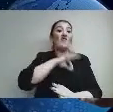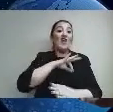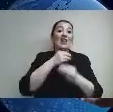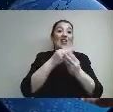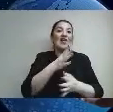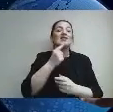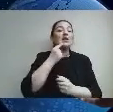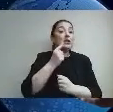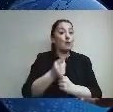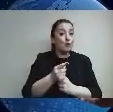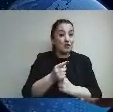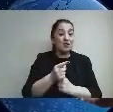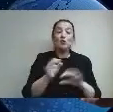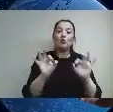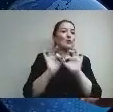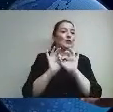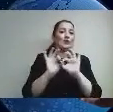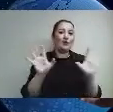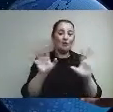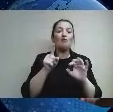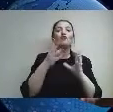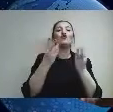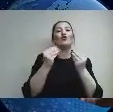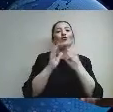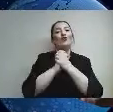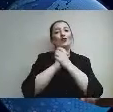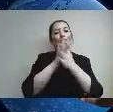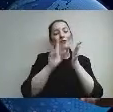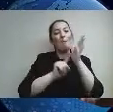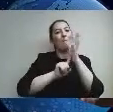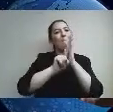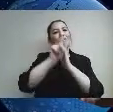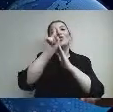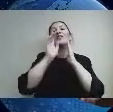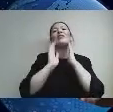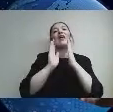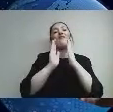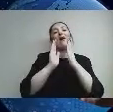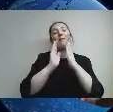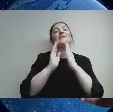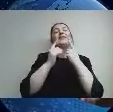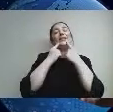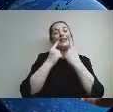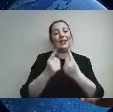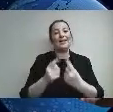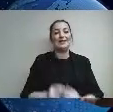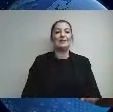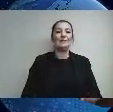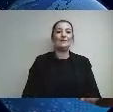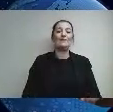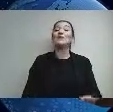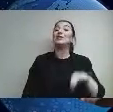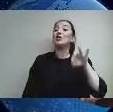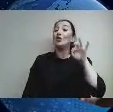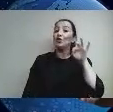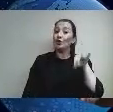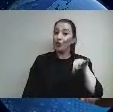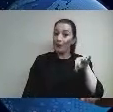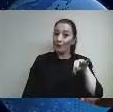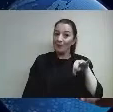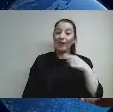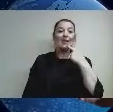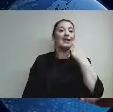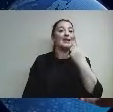your continued efforts. Okay, we refer to this British Council report. The